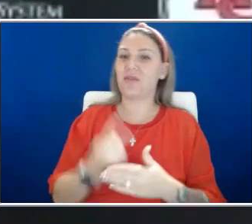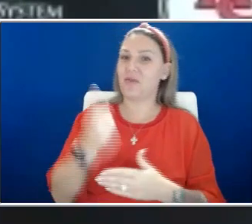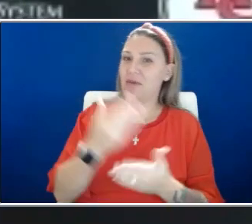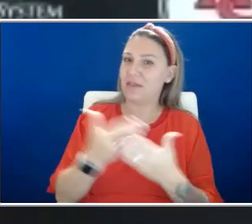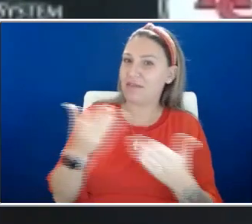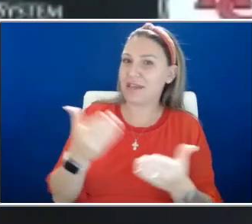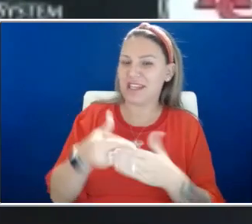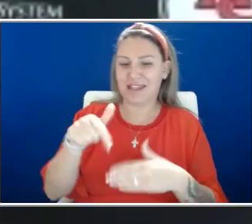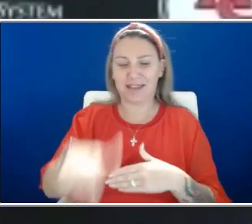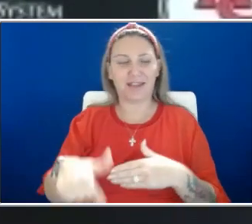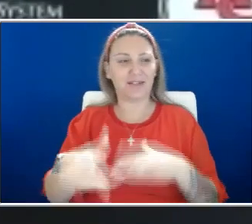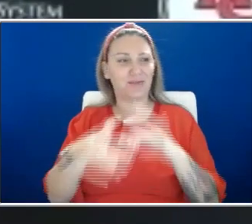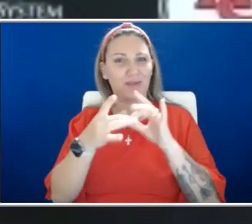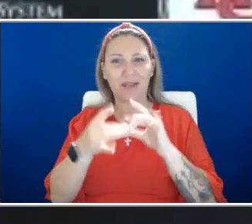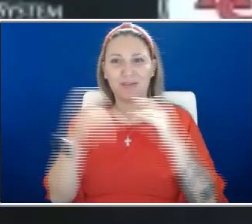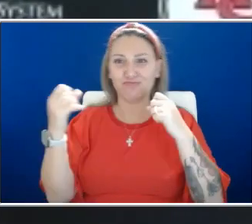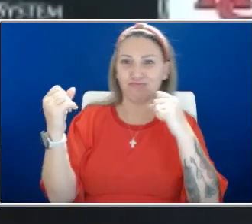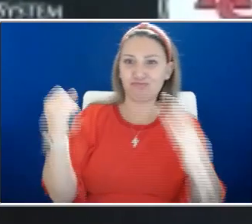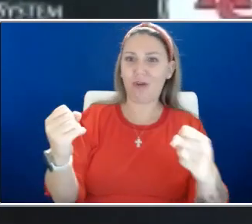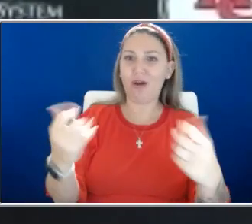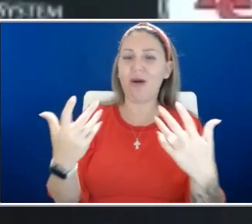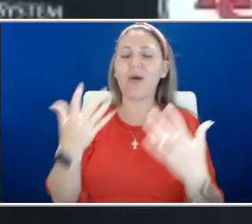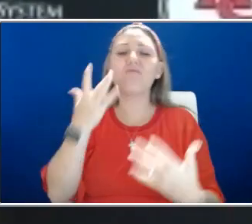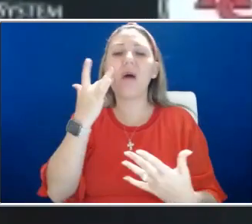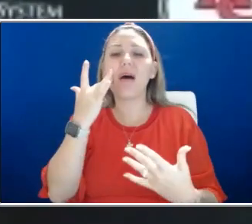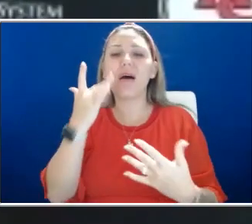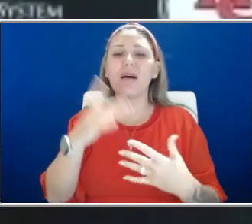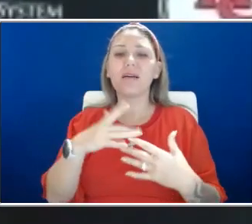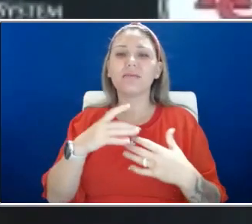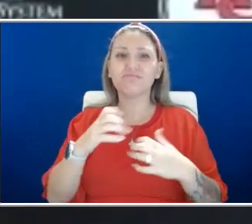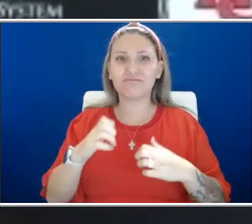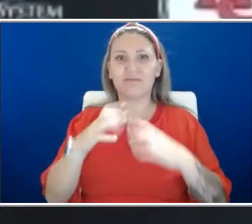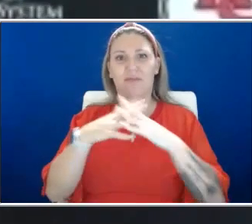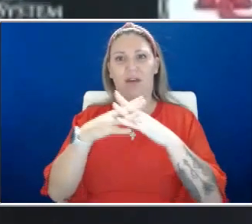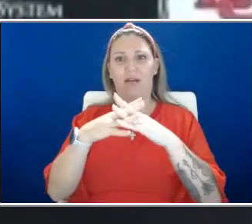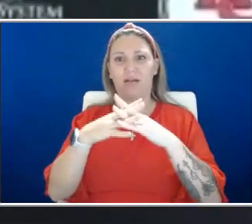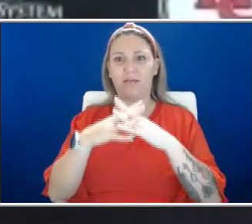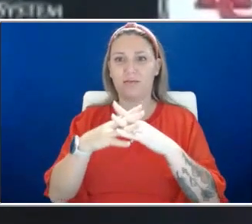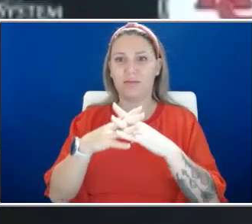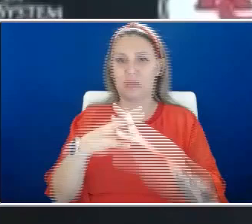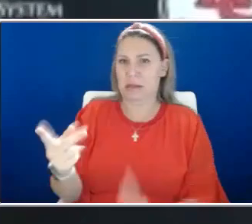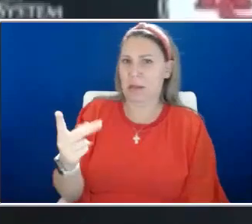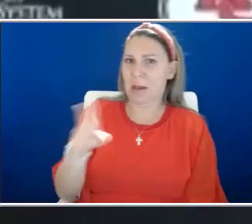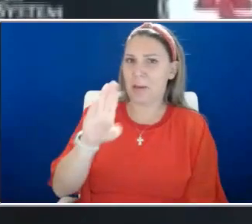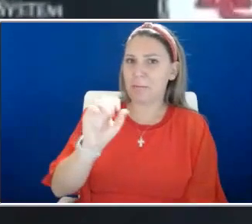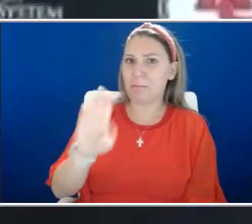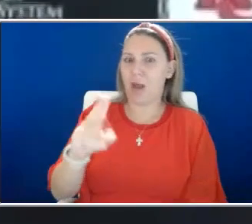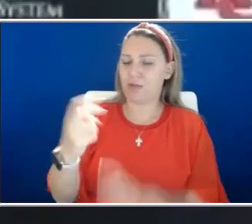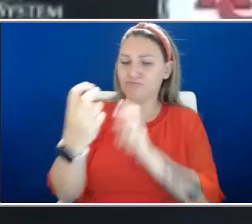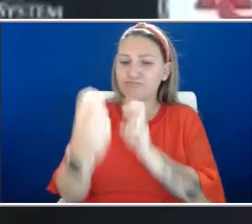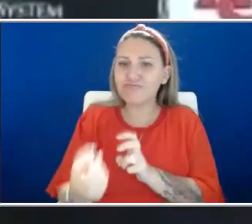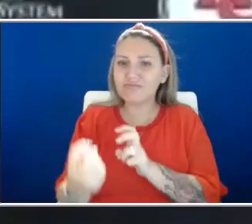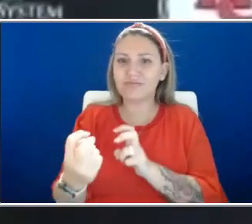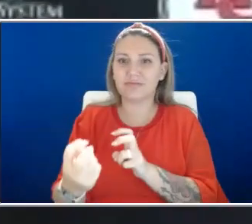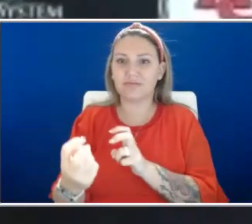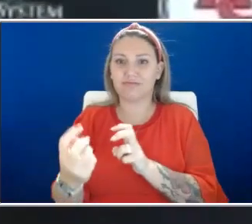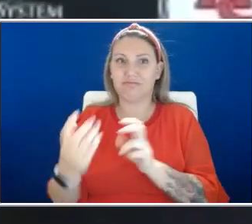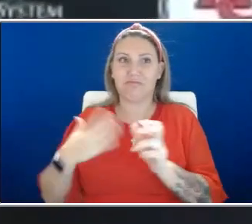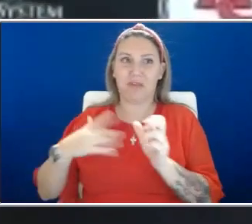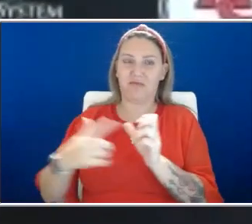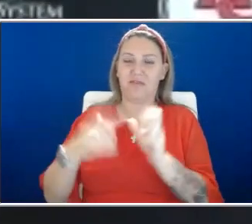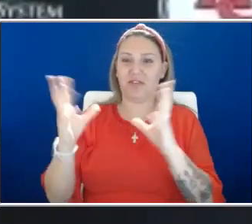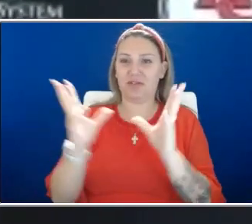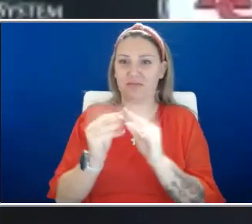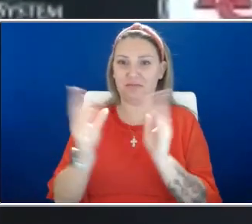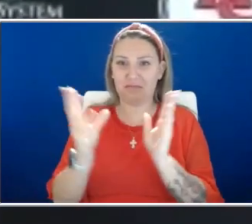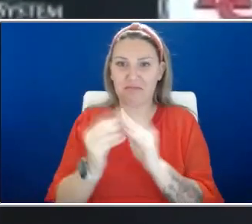relationship as strong as it is the foundation. For Bob and I to sit down, and frankly, my first meeting with Bob was just to pick his brain